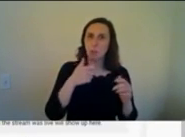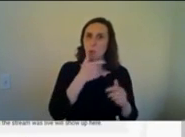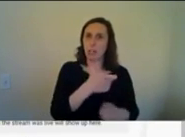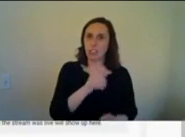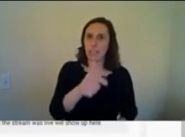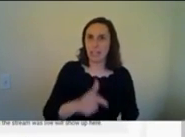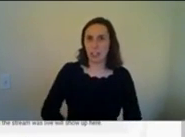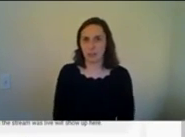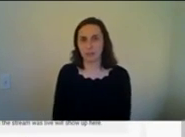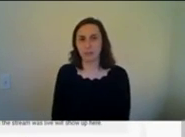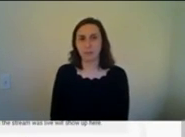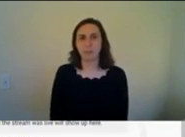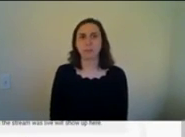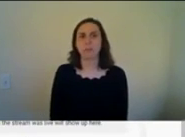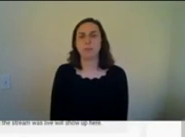All right.